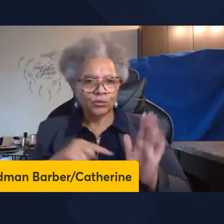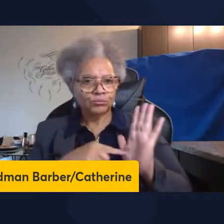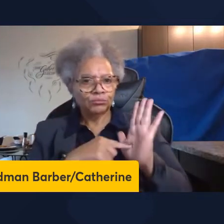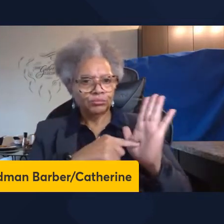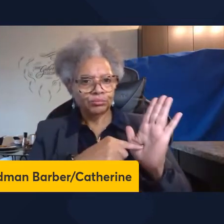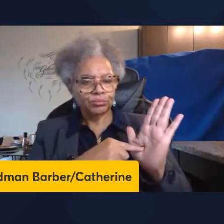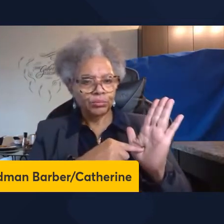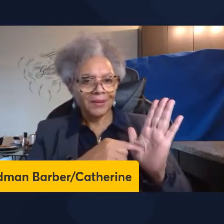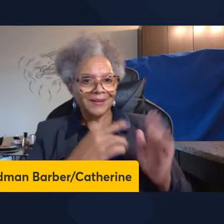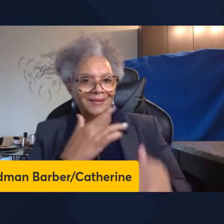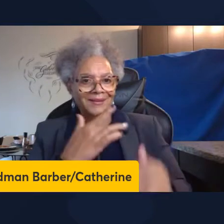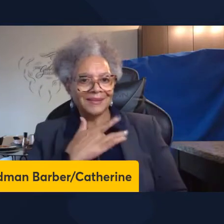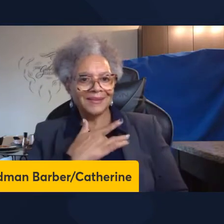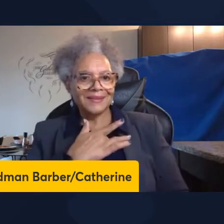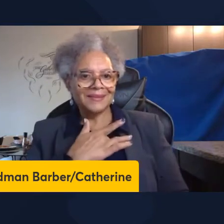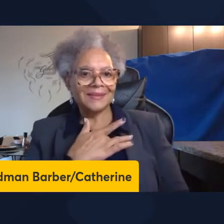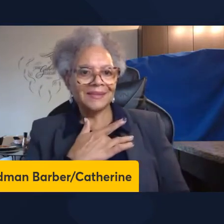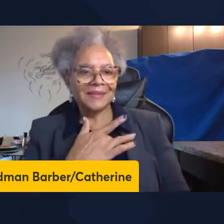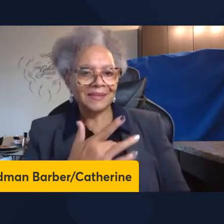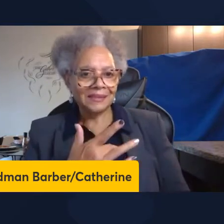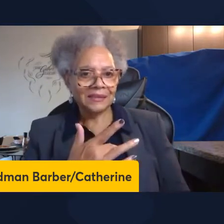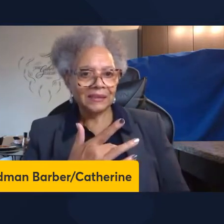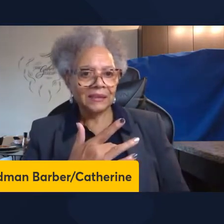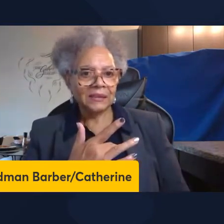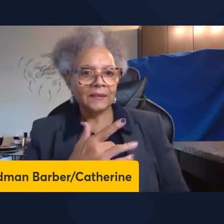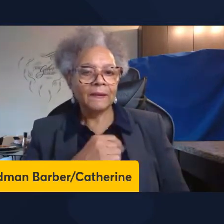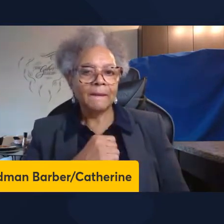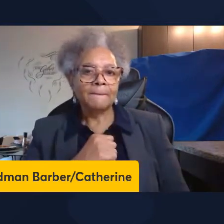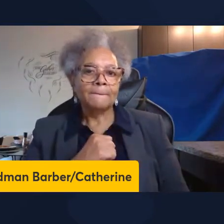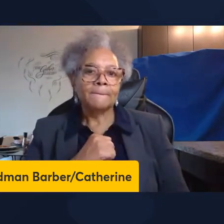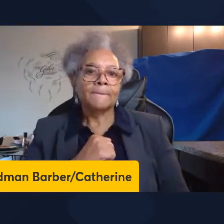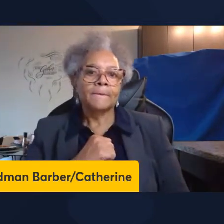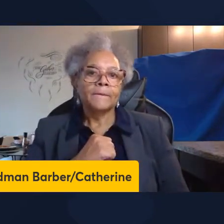a tendency to